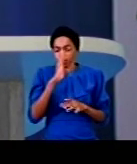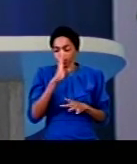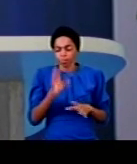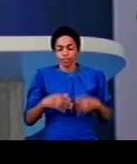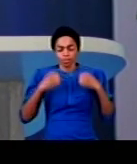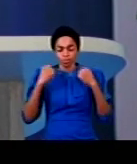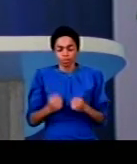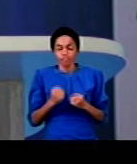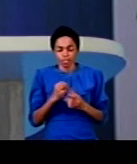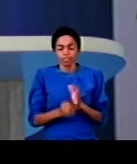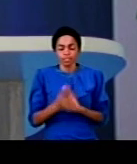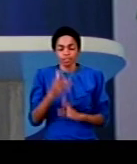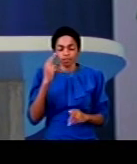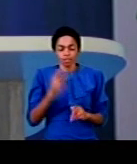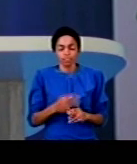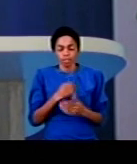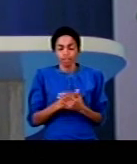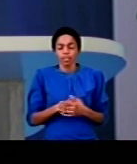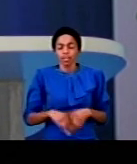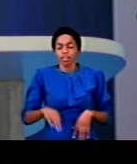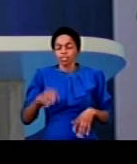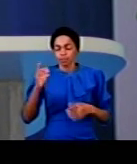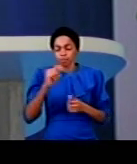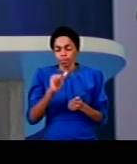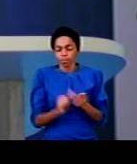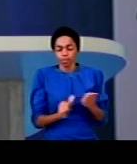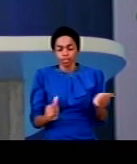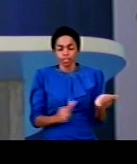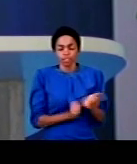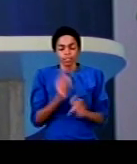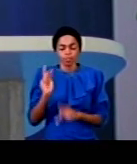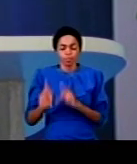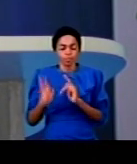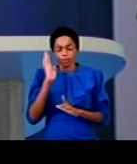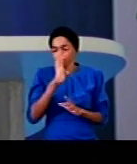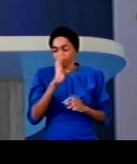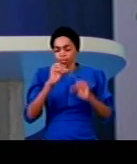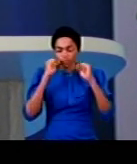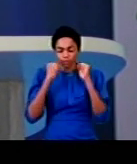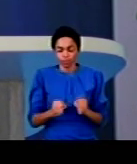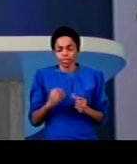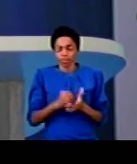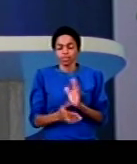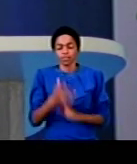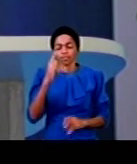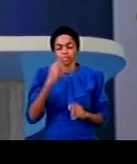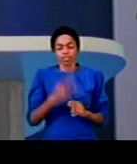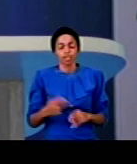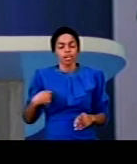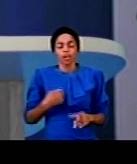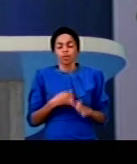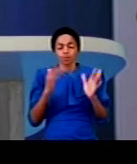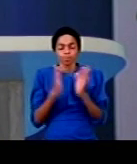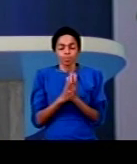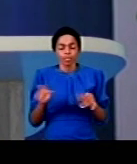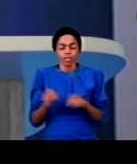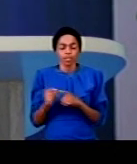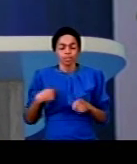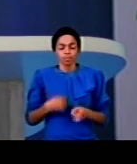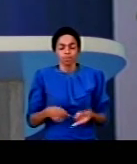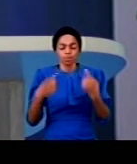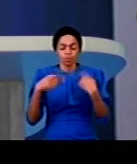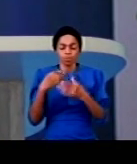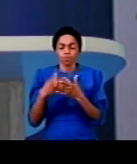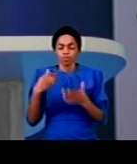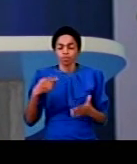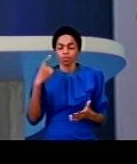we come before you, we will not go back empty-handed. There will be no exception here tonight.